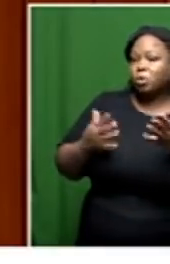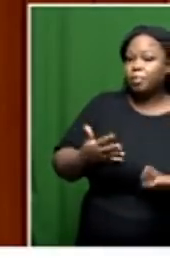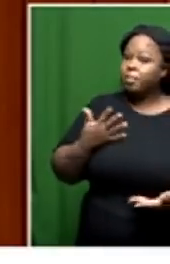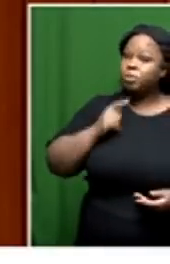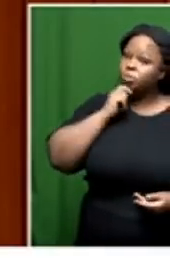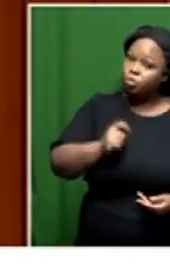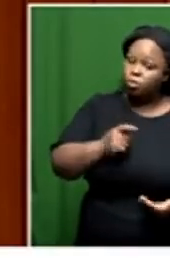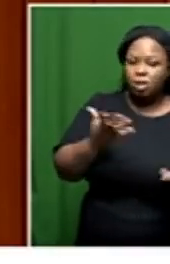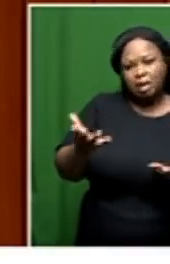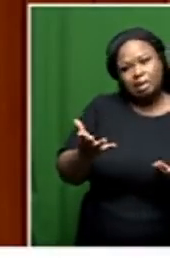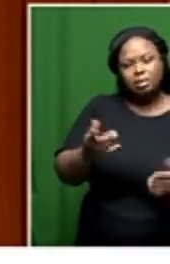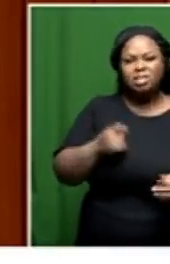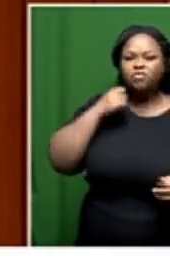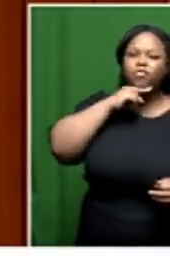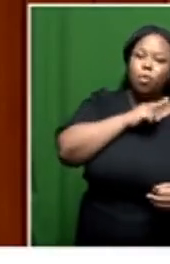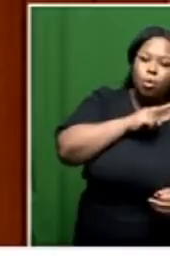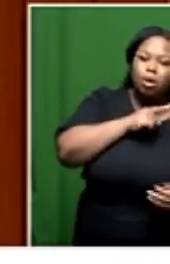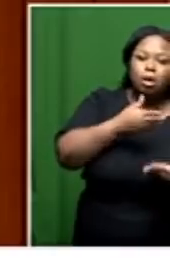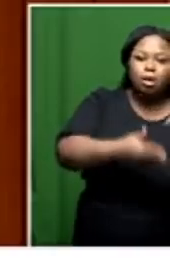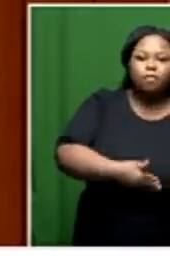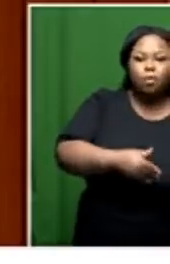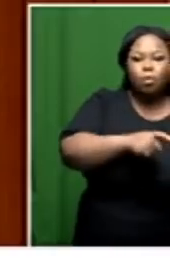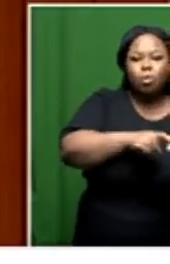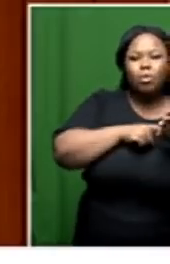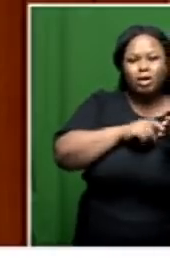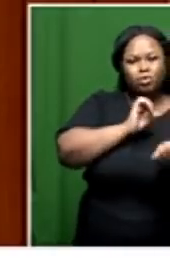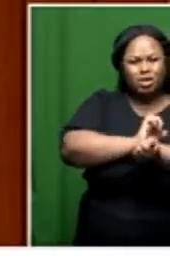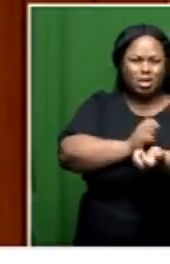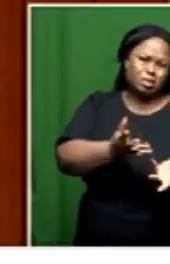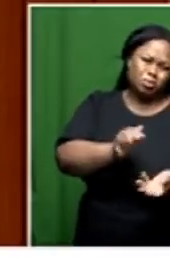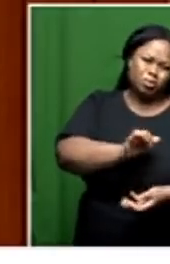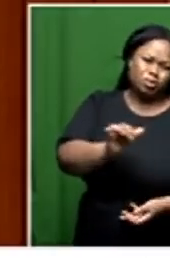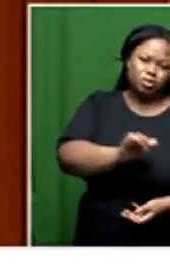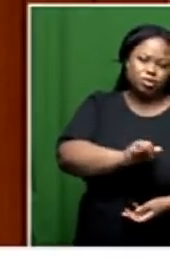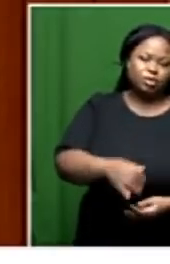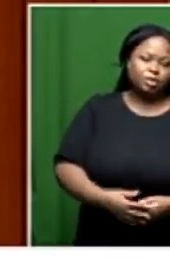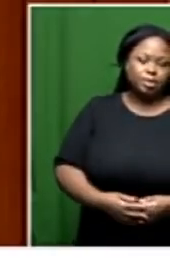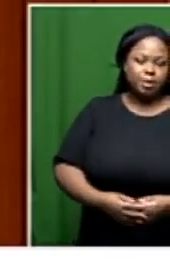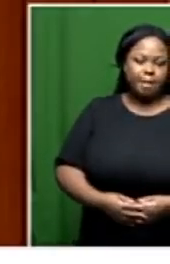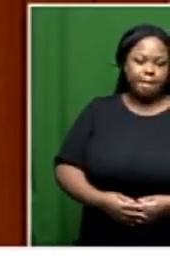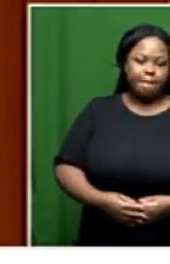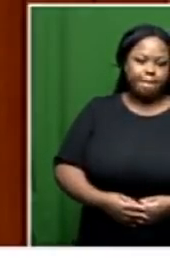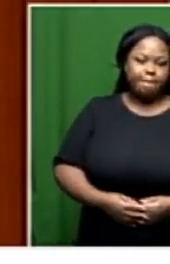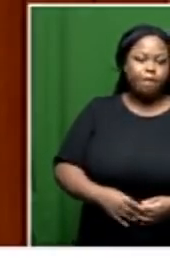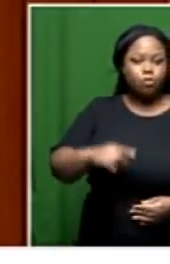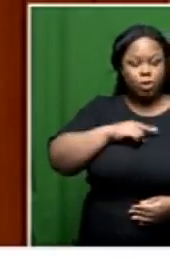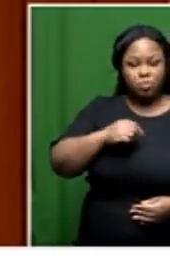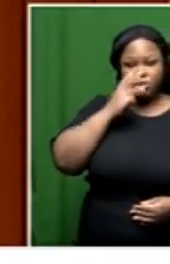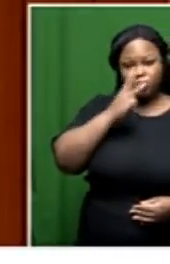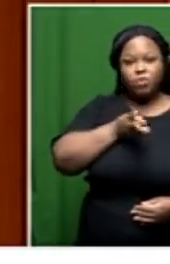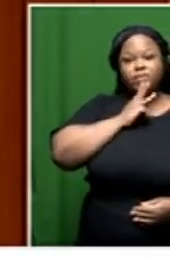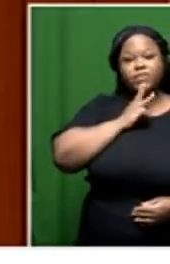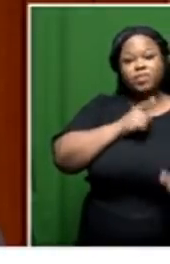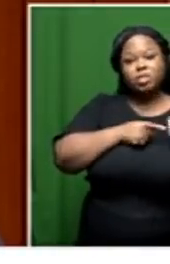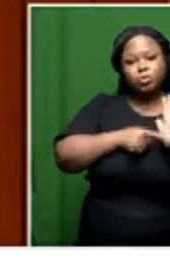warrant of arrest that was used to issue that and play out that arrest that we saw quite publicly